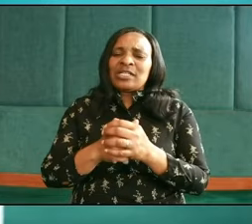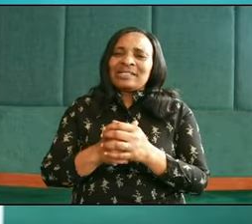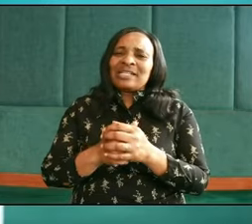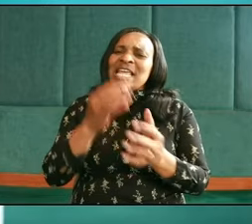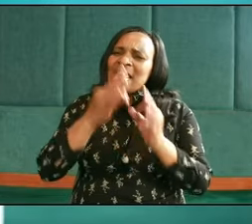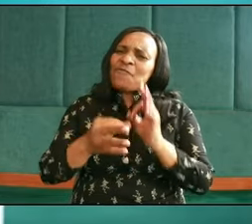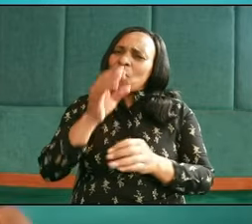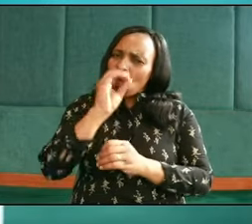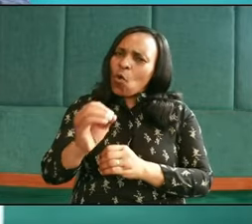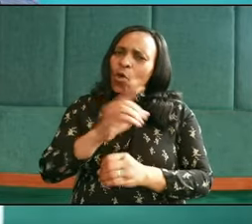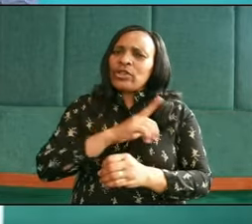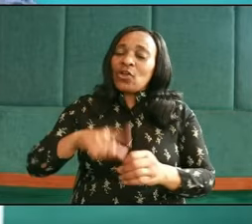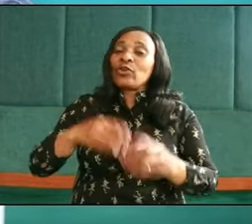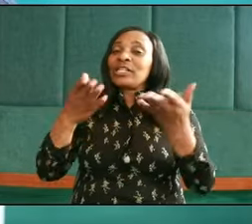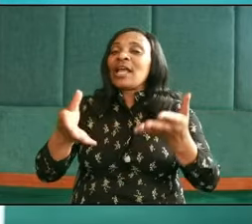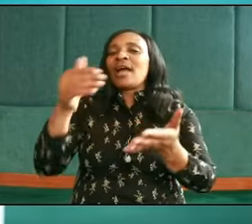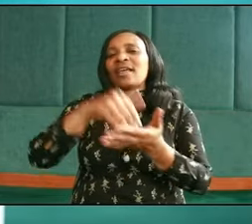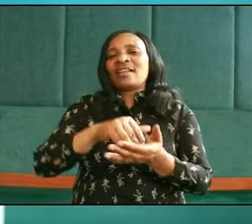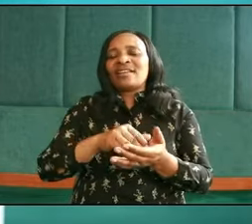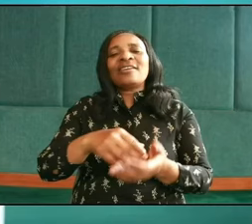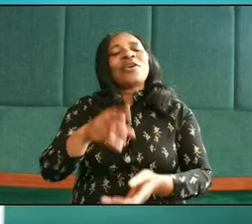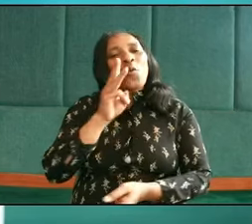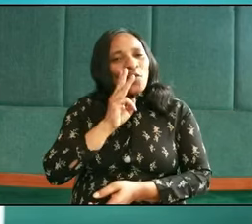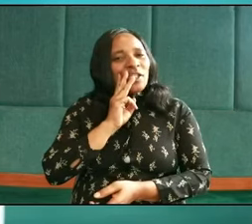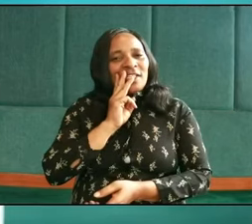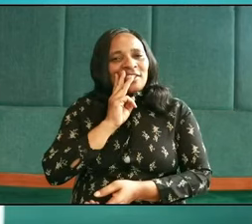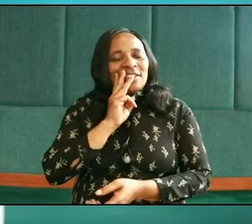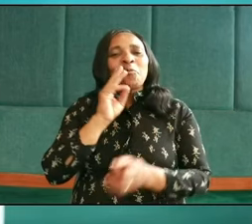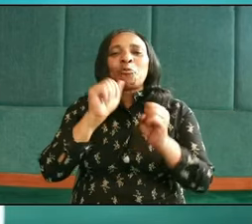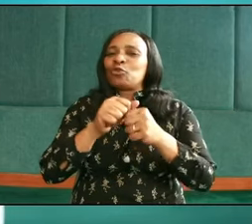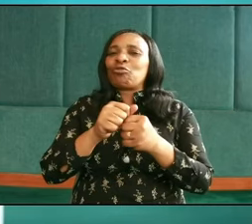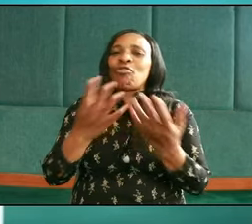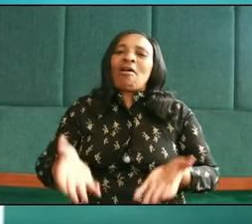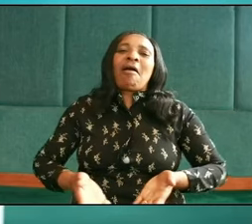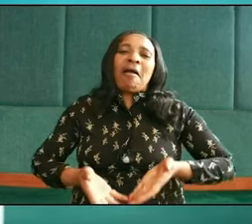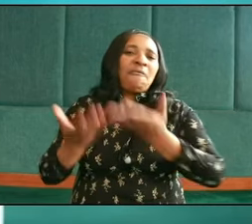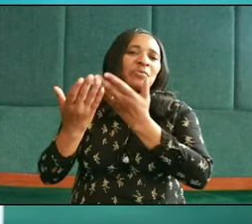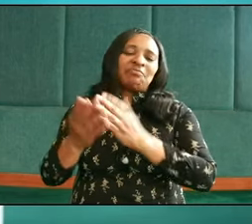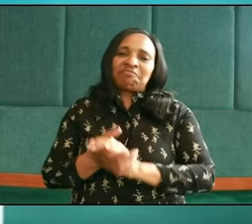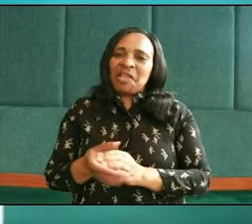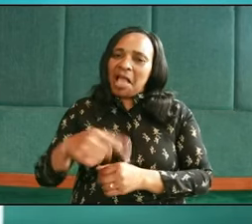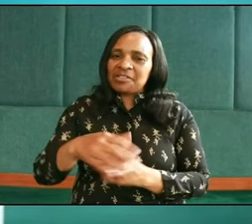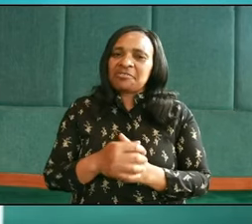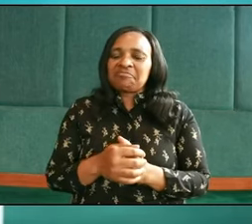again, the waters would have overwhelmed us.